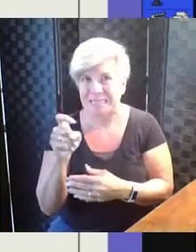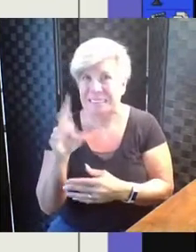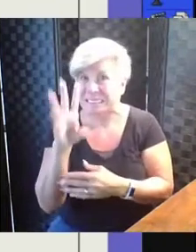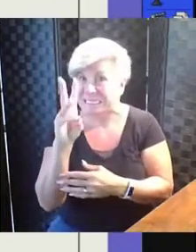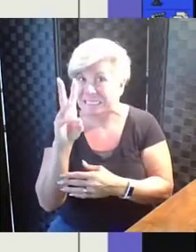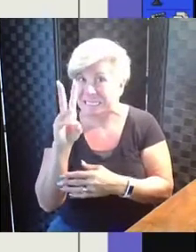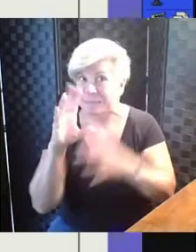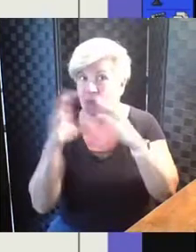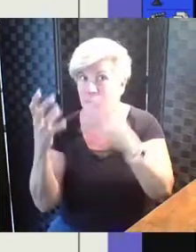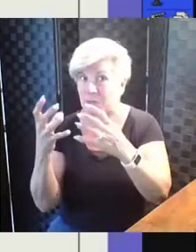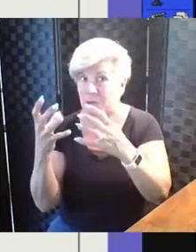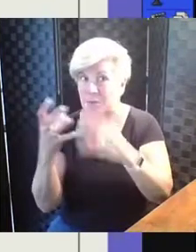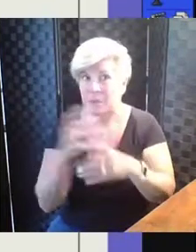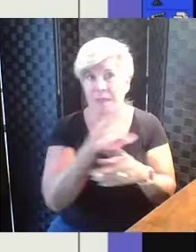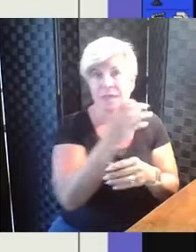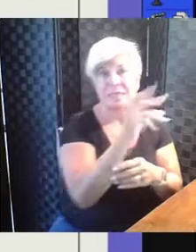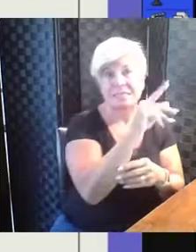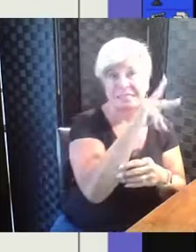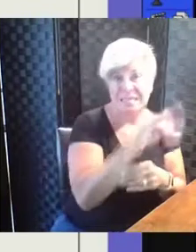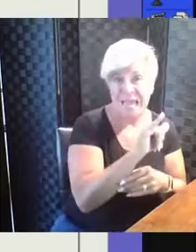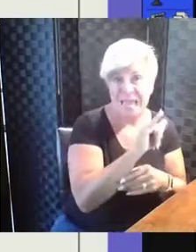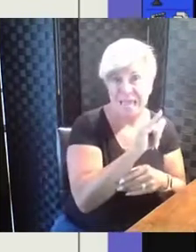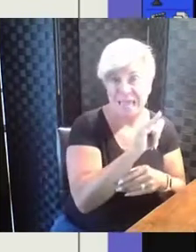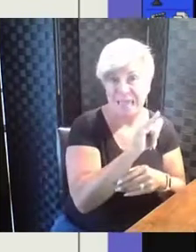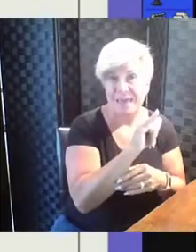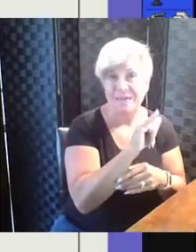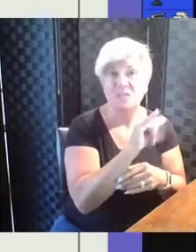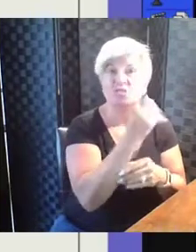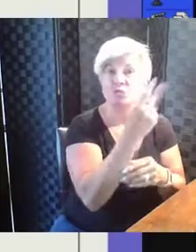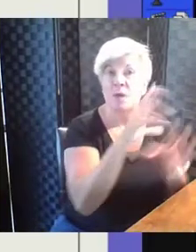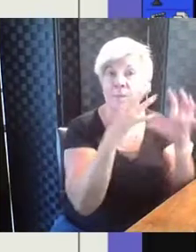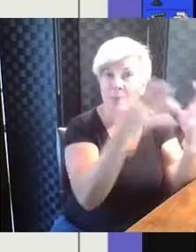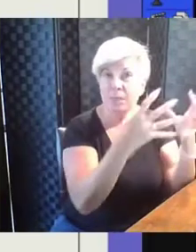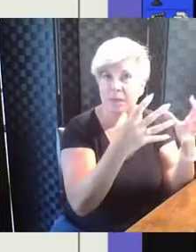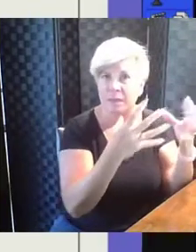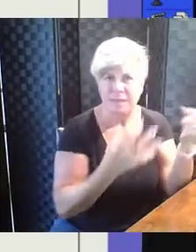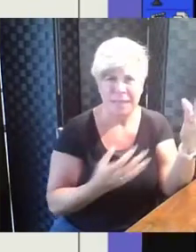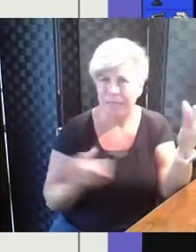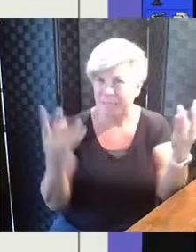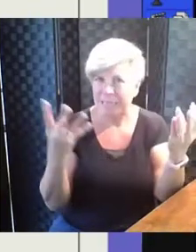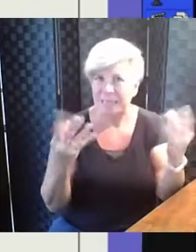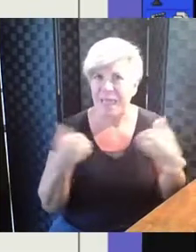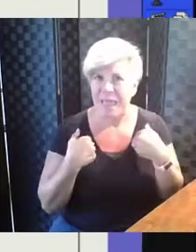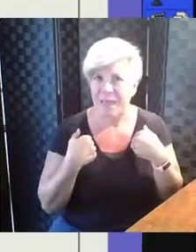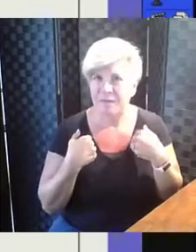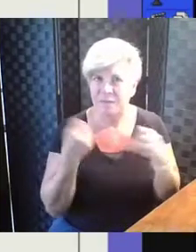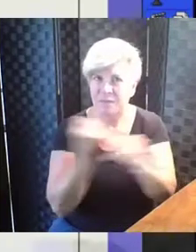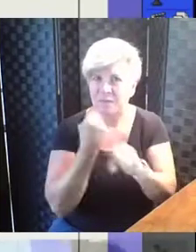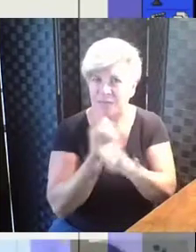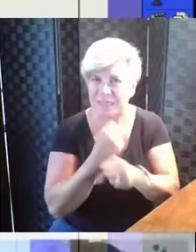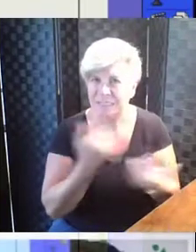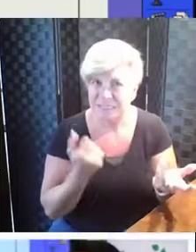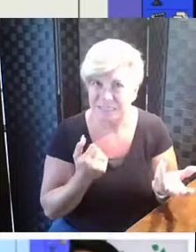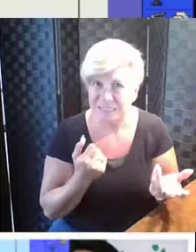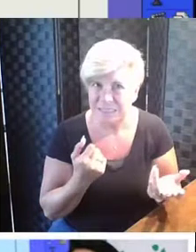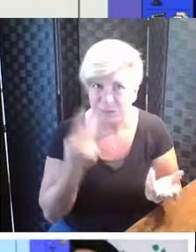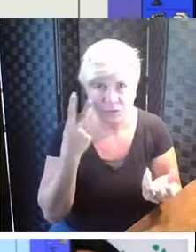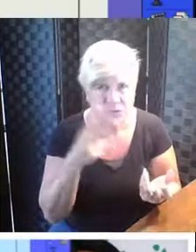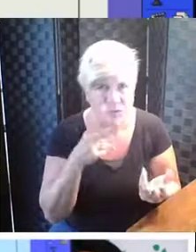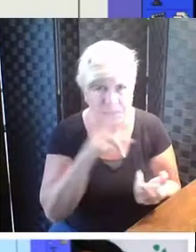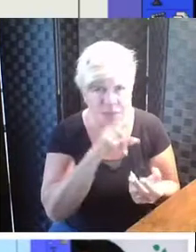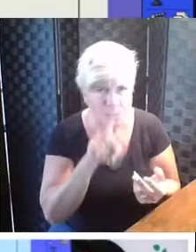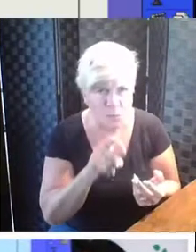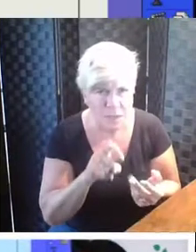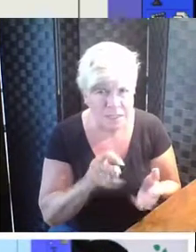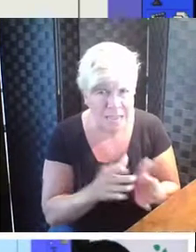Skye fills up 12 balloons. How many water balloons do they have for the fight? So do you see the question